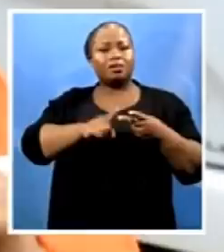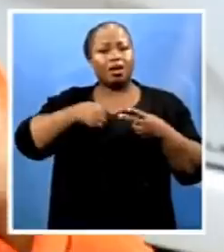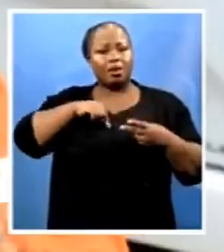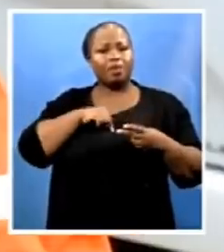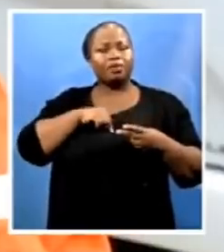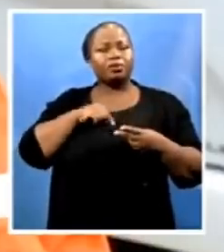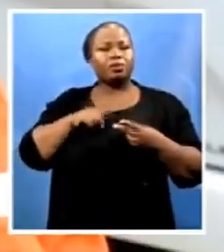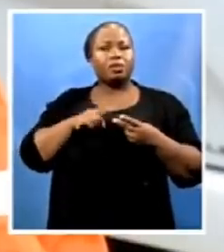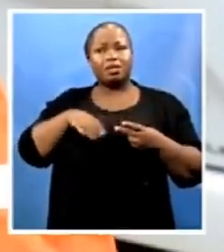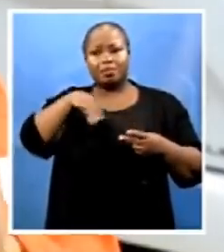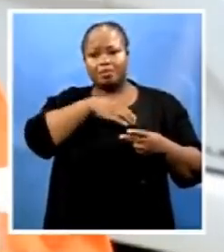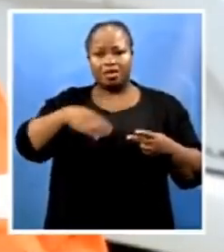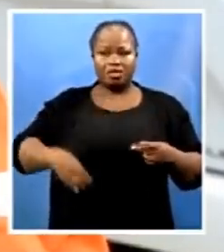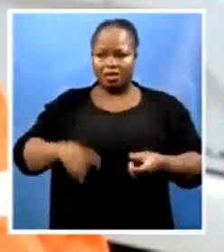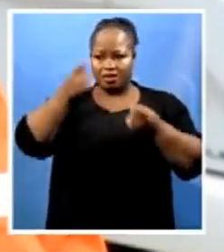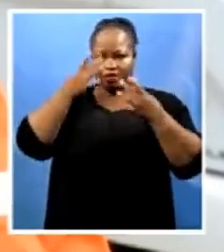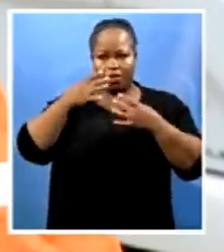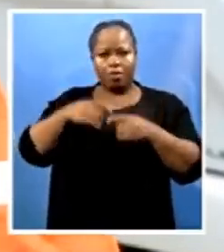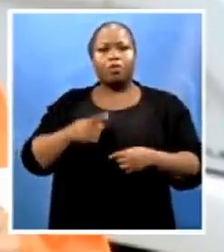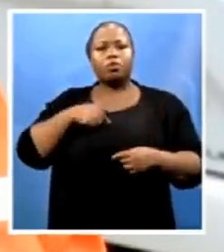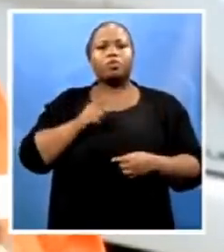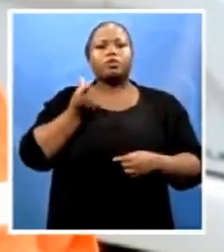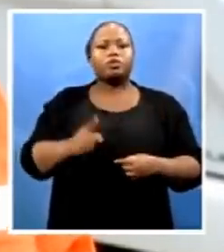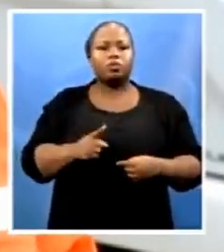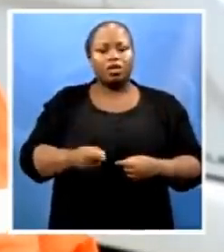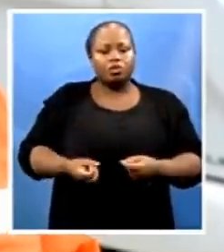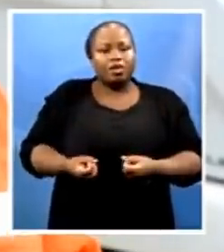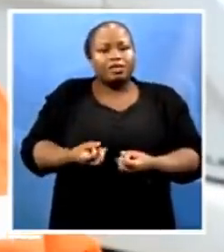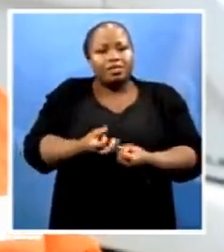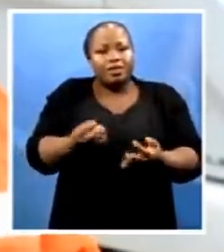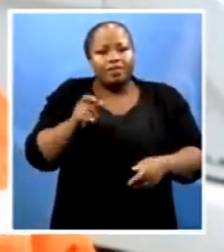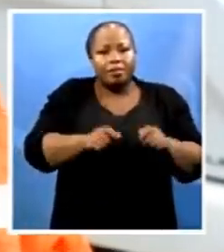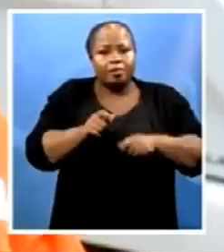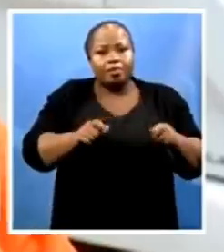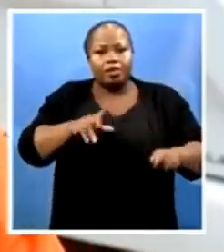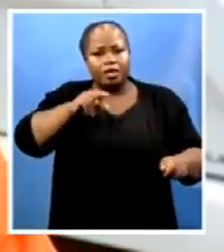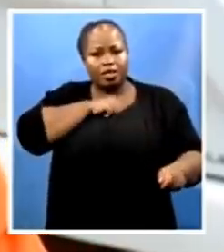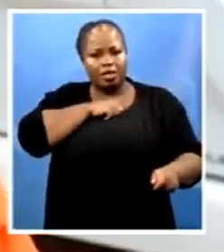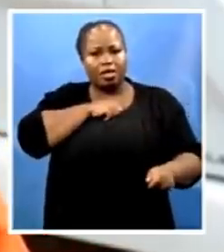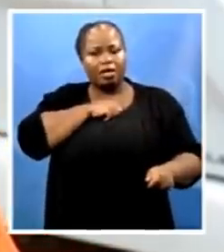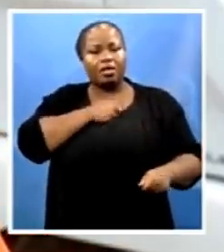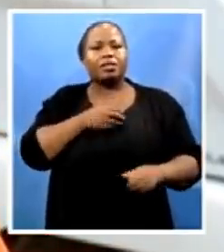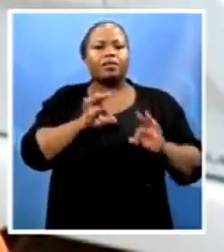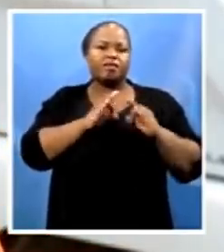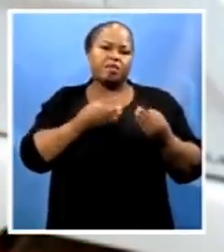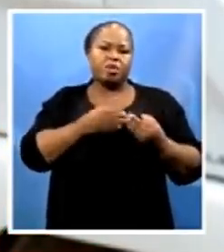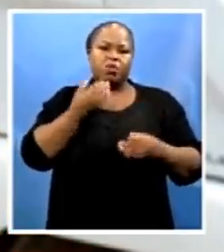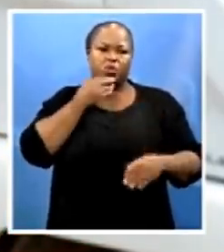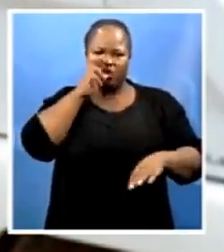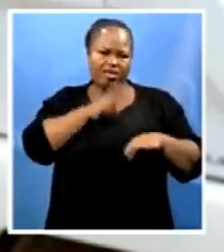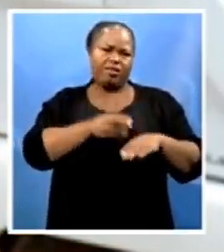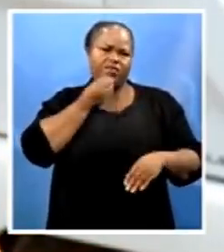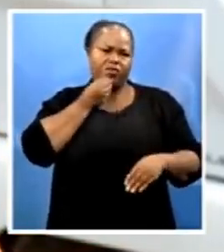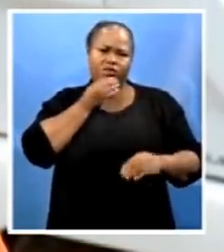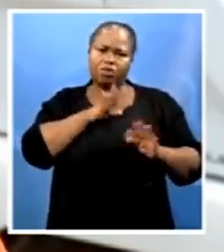feed KwaZulu-Natal and feed those destitute families. So we can't allow that. And